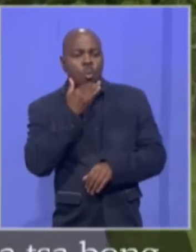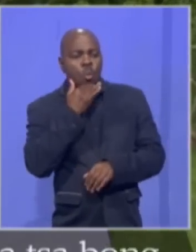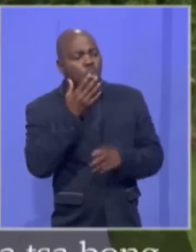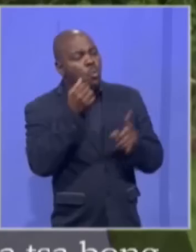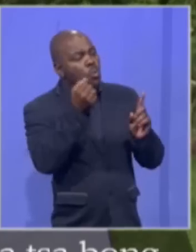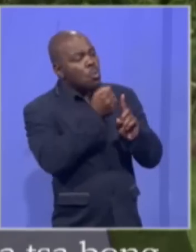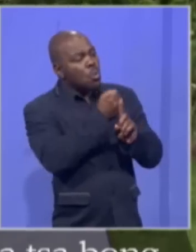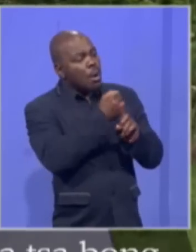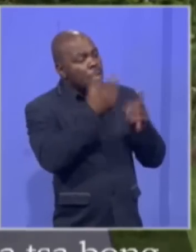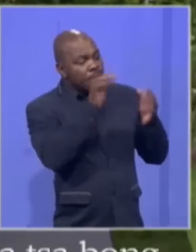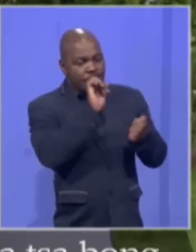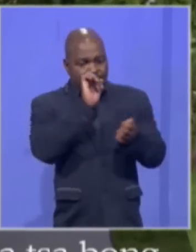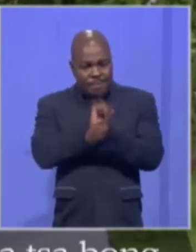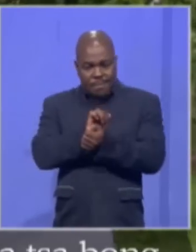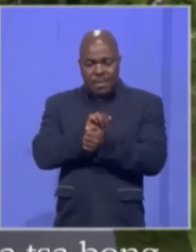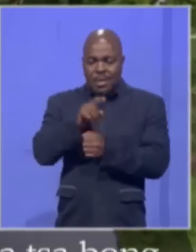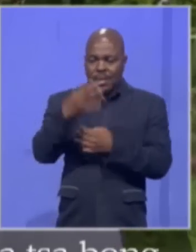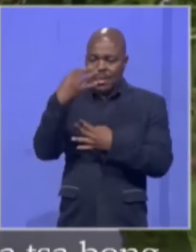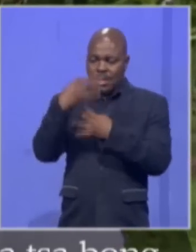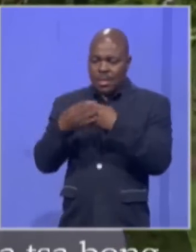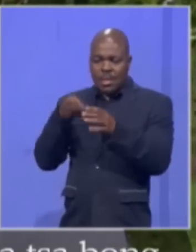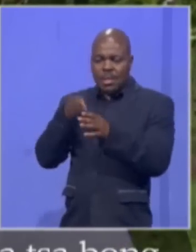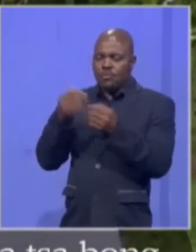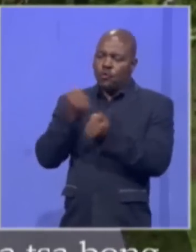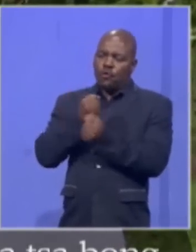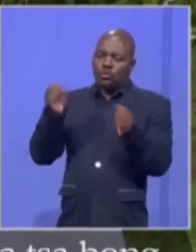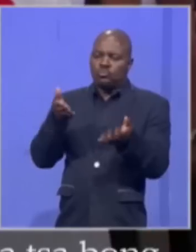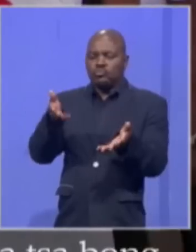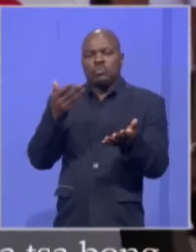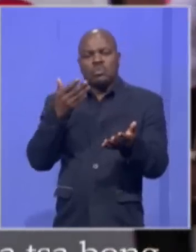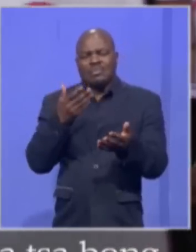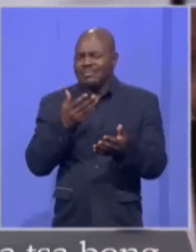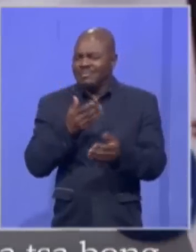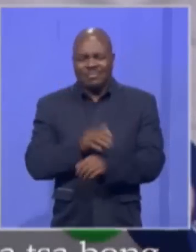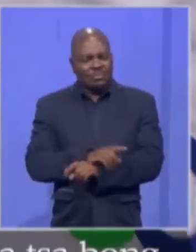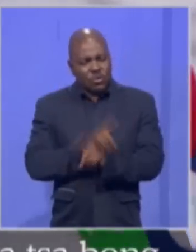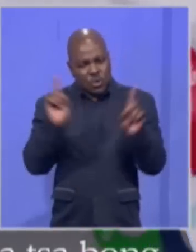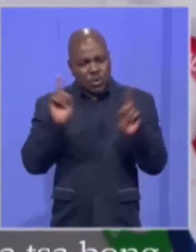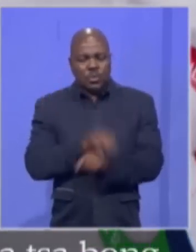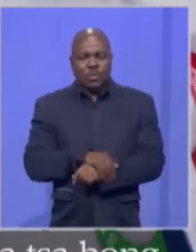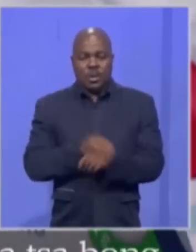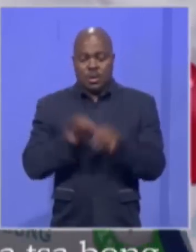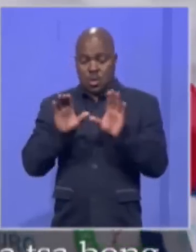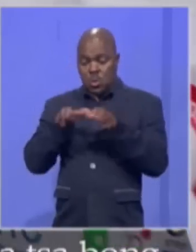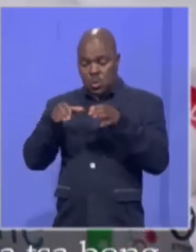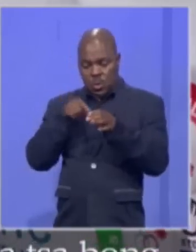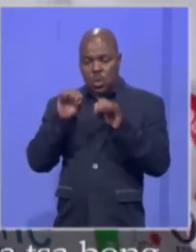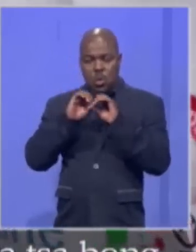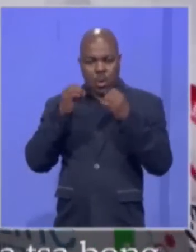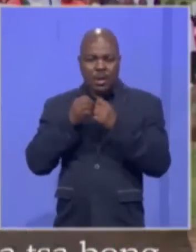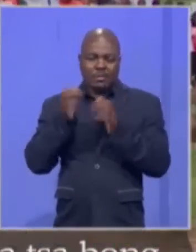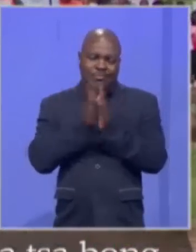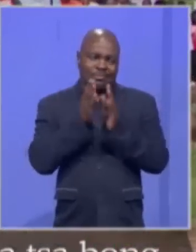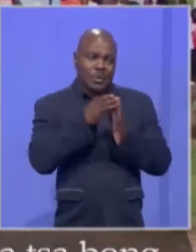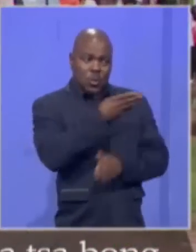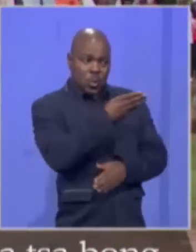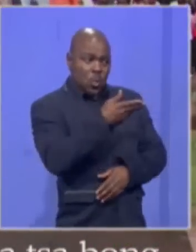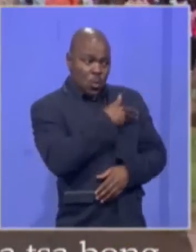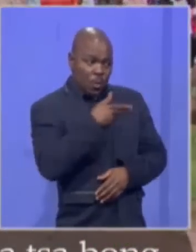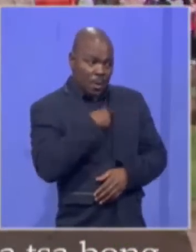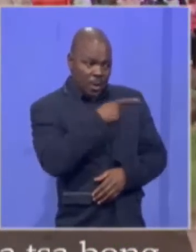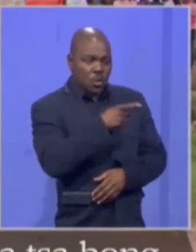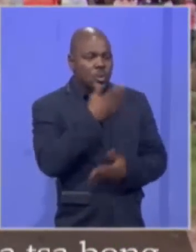arrested. The correctional services cannot give them freedom that has been taken away. Mokgatlo ona o boetse wa etsa kgoeletso basadi ho letsetsa